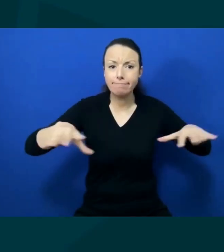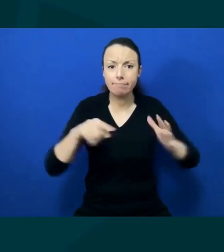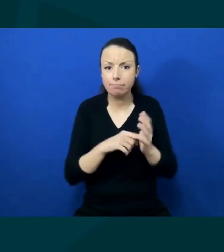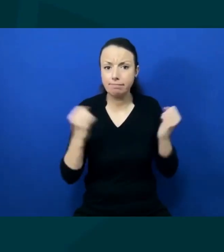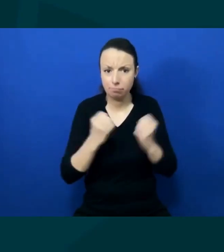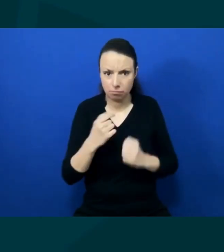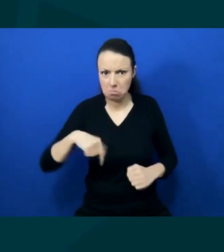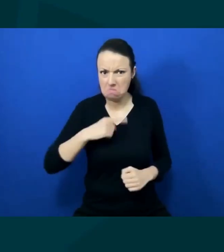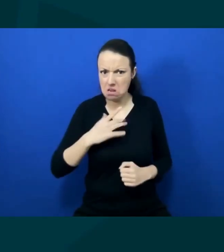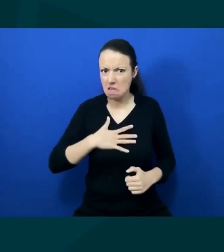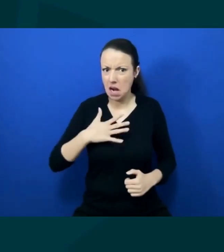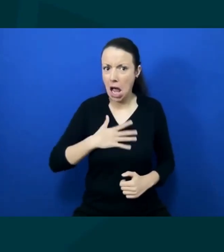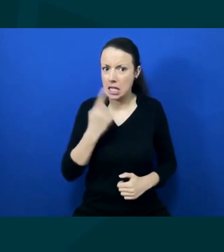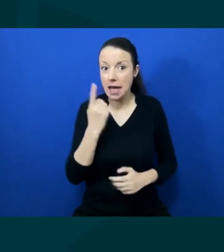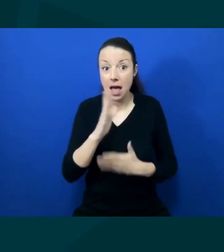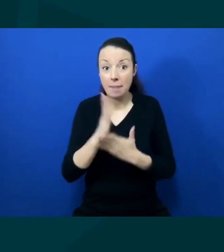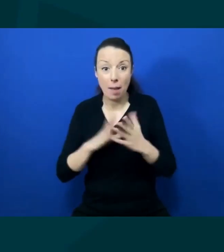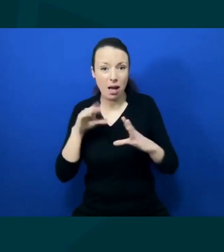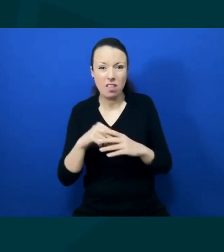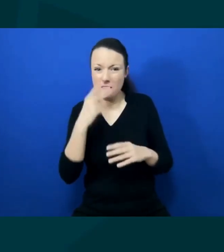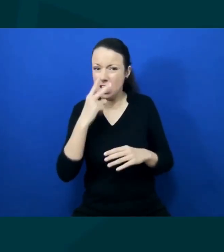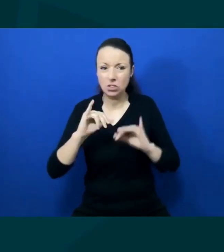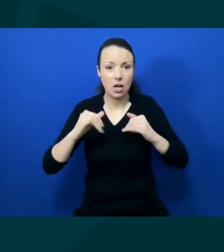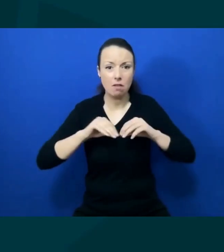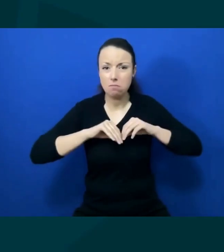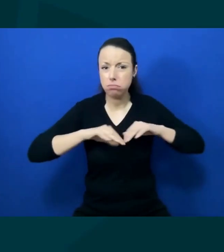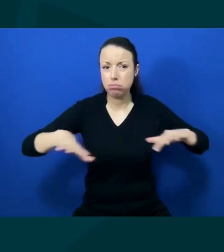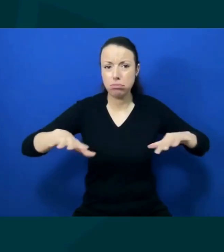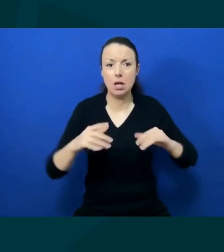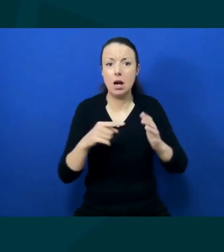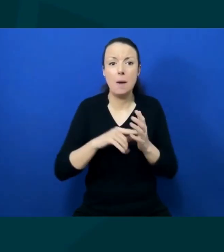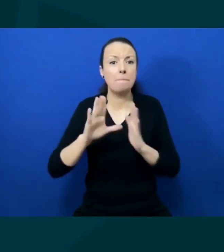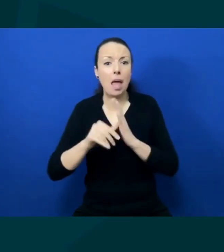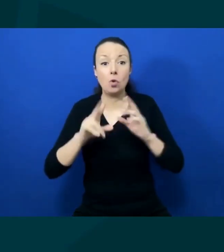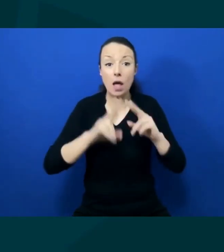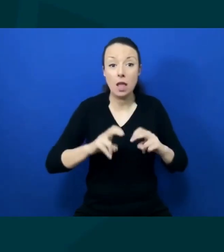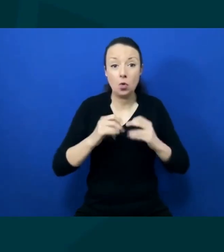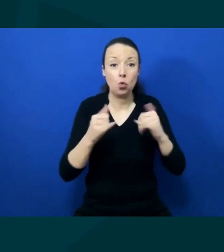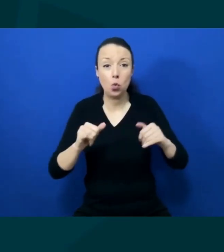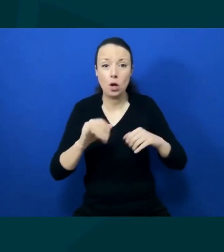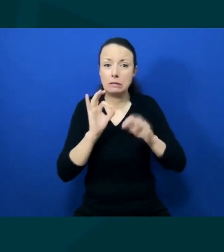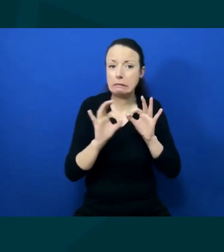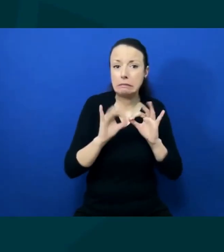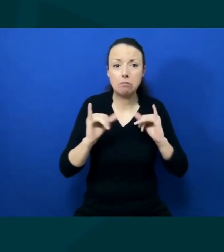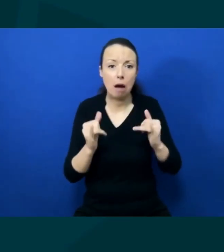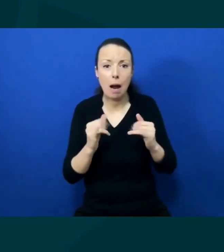of water runoff, where we could see on one map